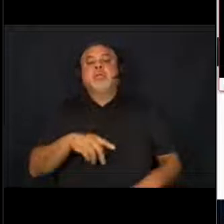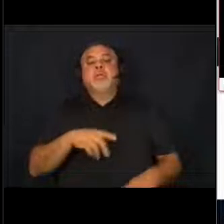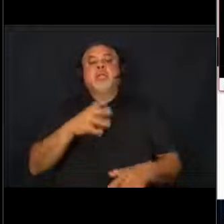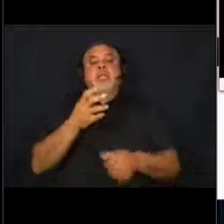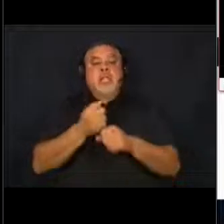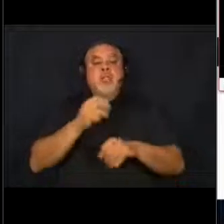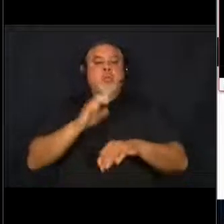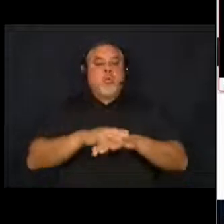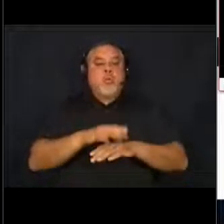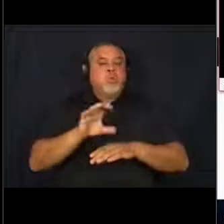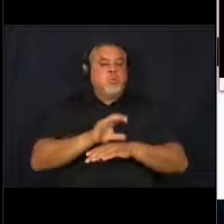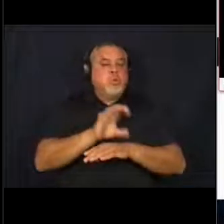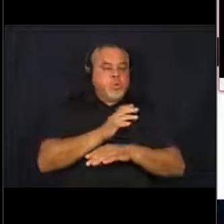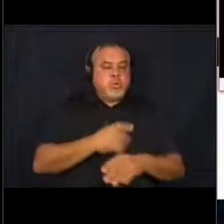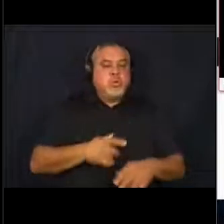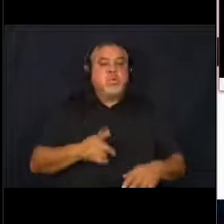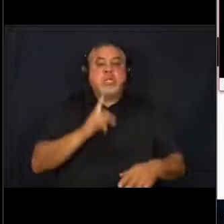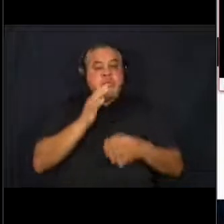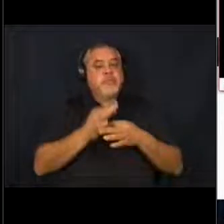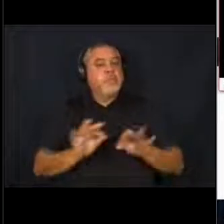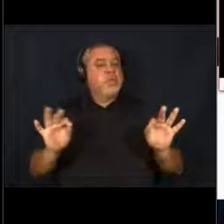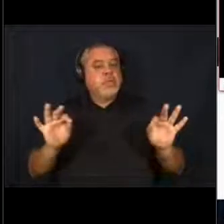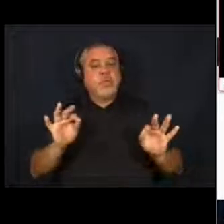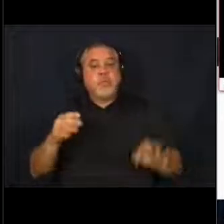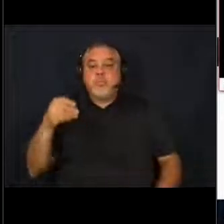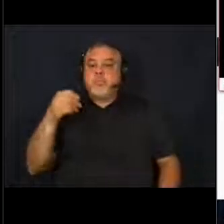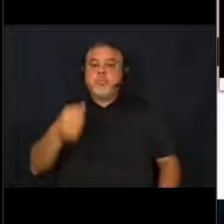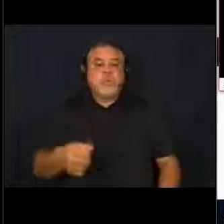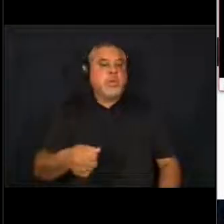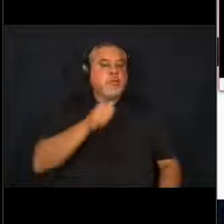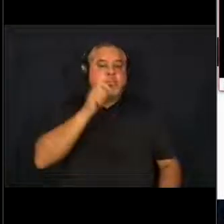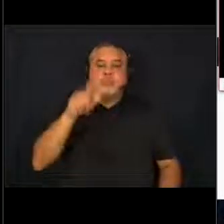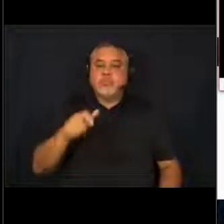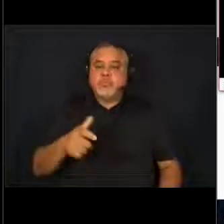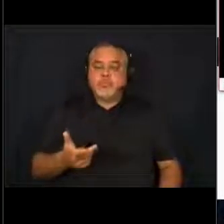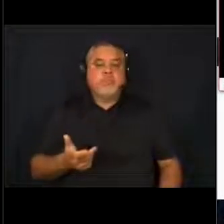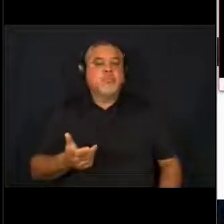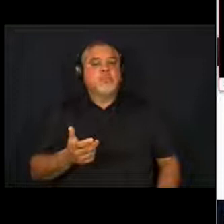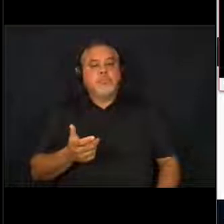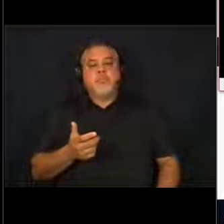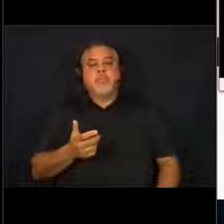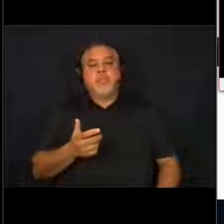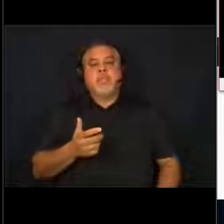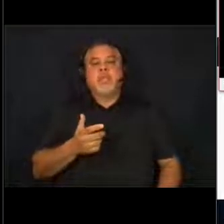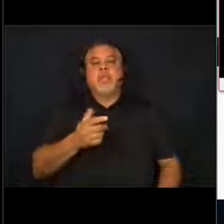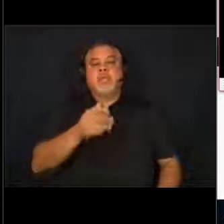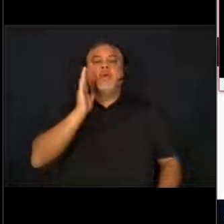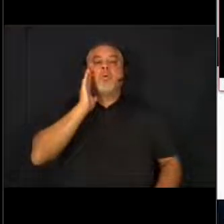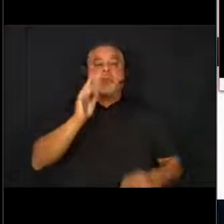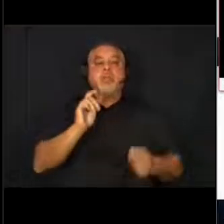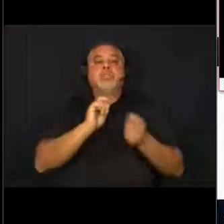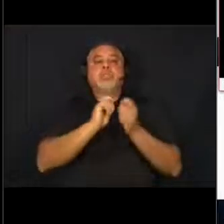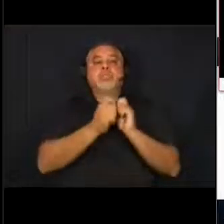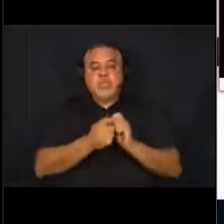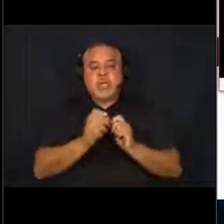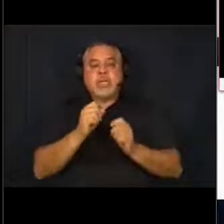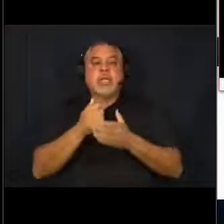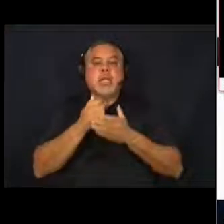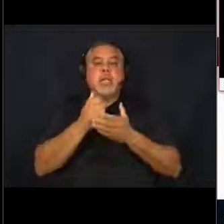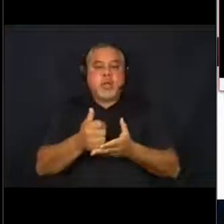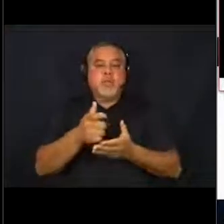your computer. It is free. You don't have to pay for the desktop version. It's free, and it will change and help